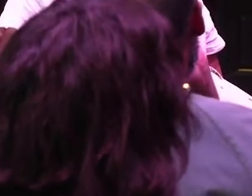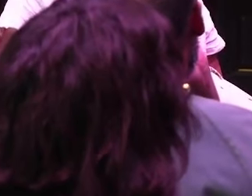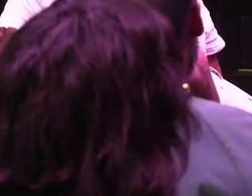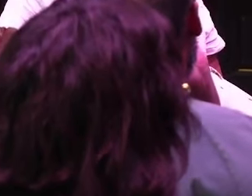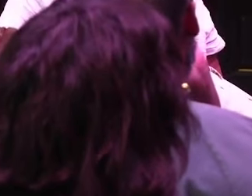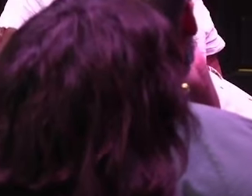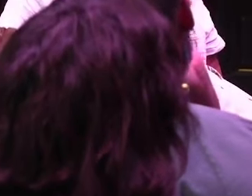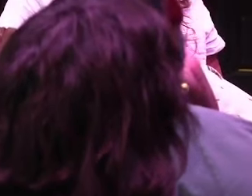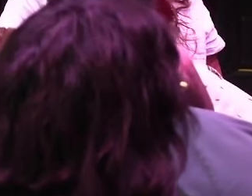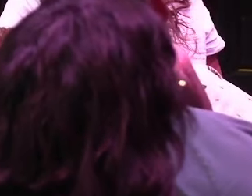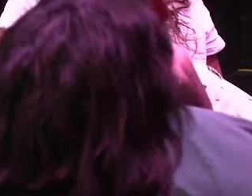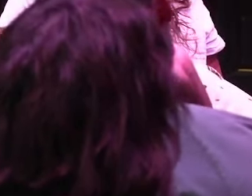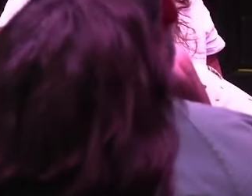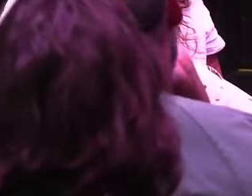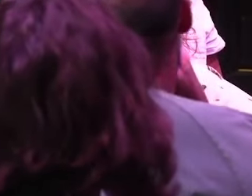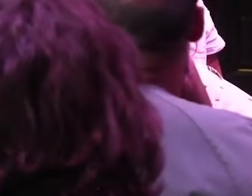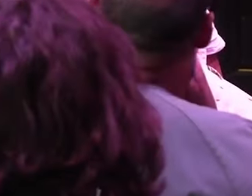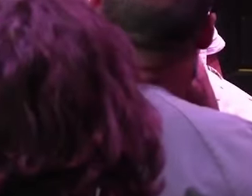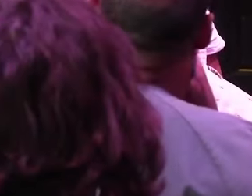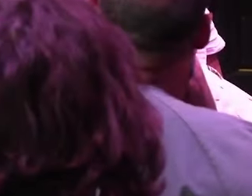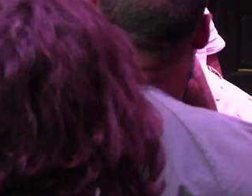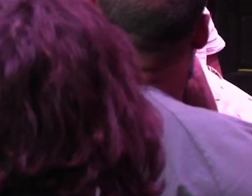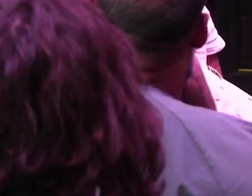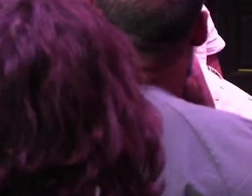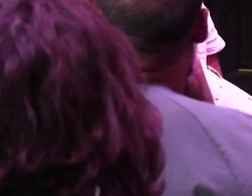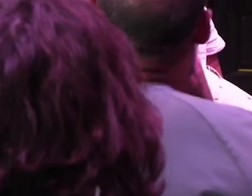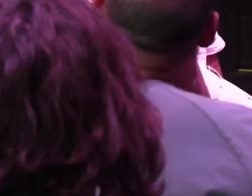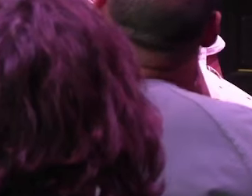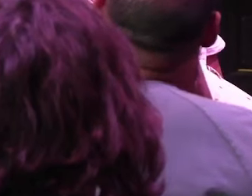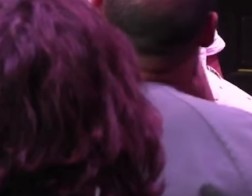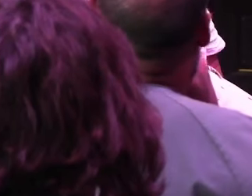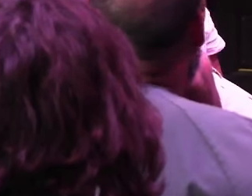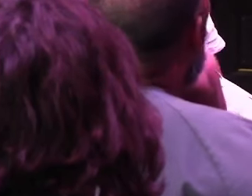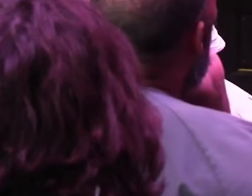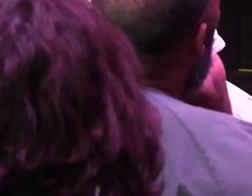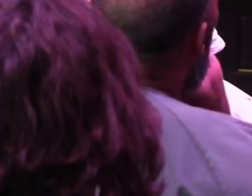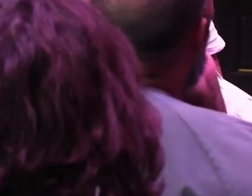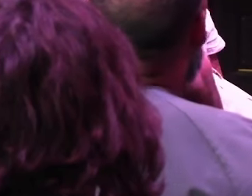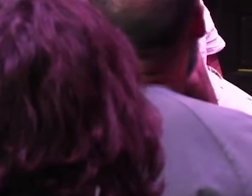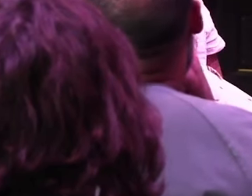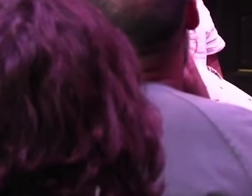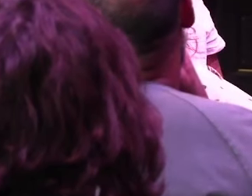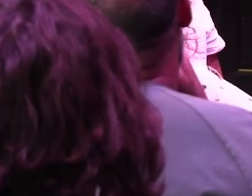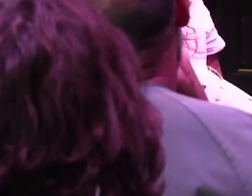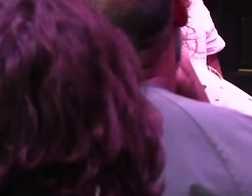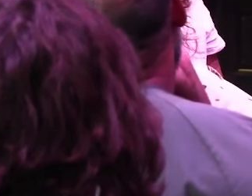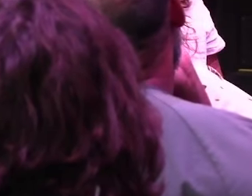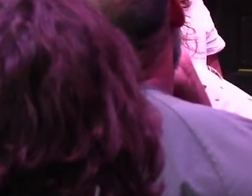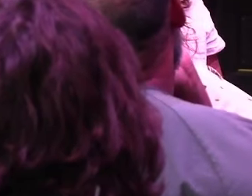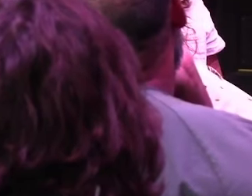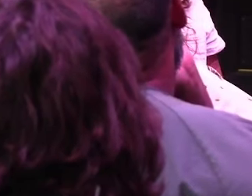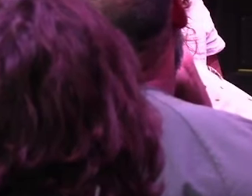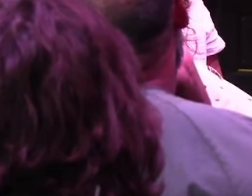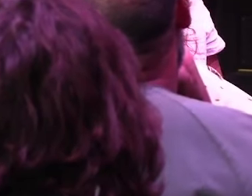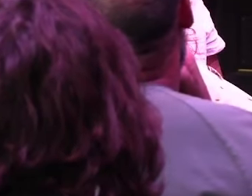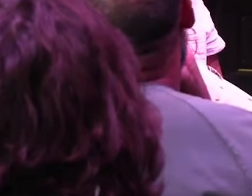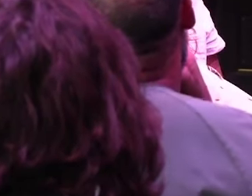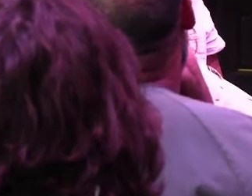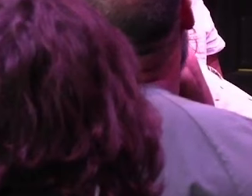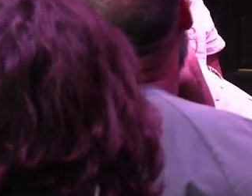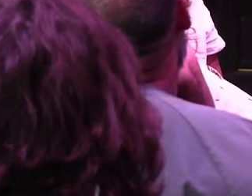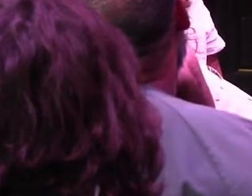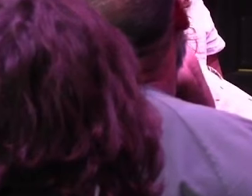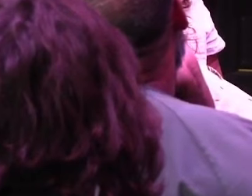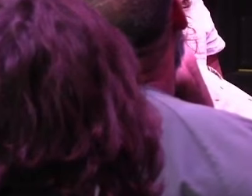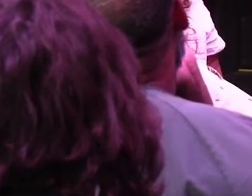abuse, all of these things. And I just feel like there's all of these opportunities for us to be for the public good in a